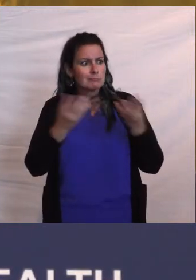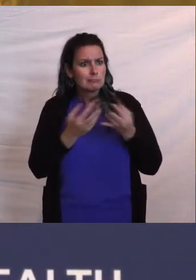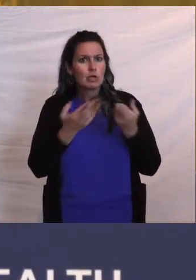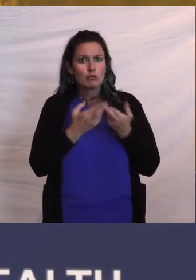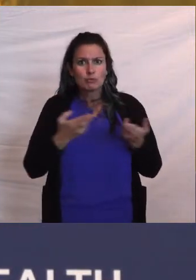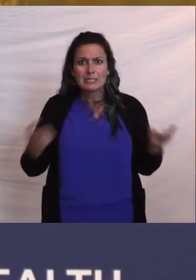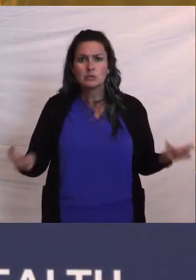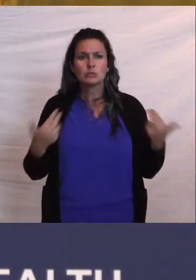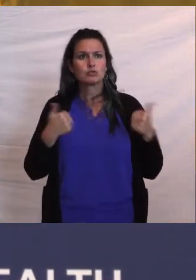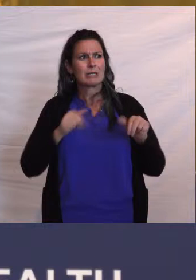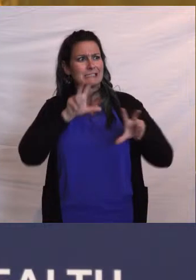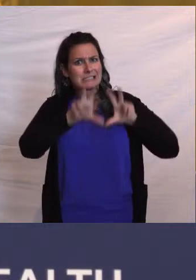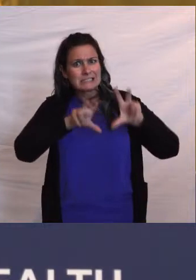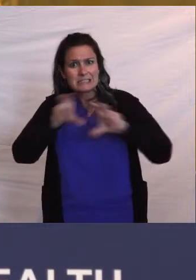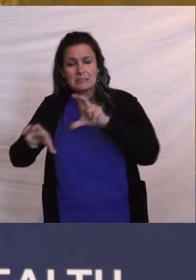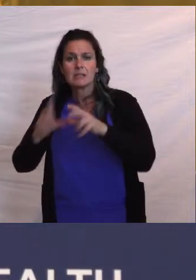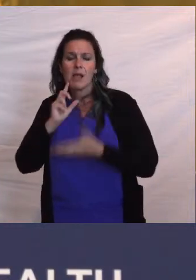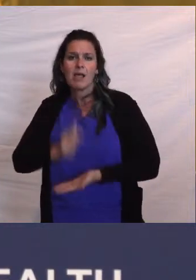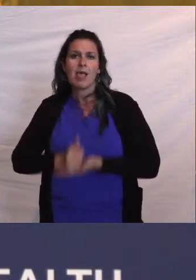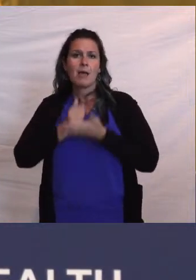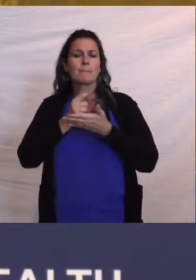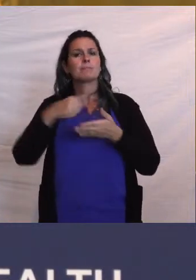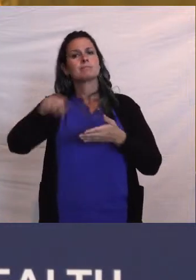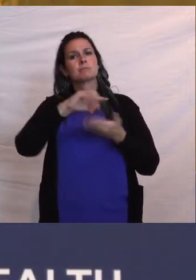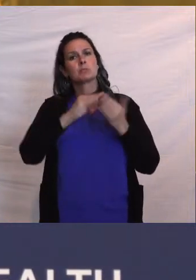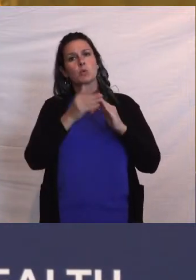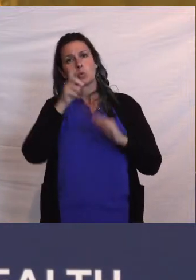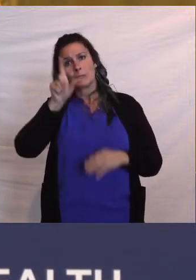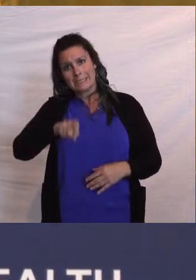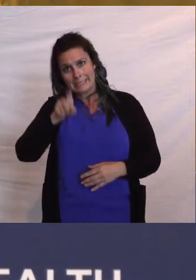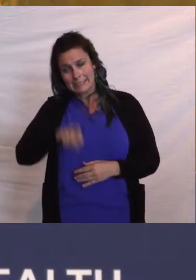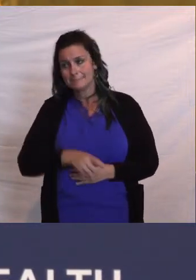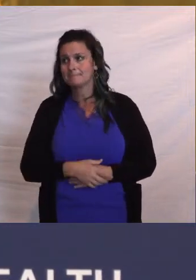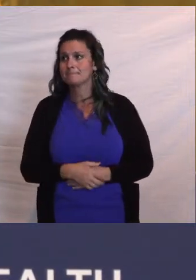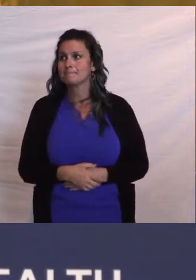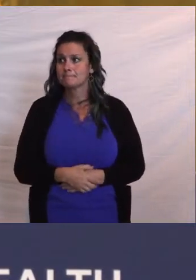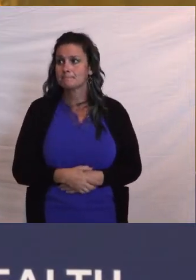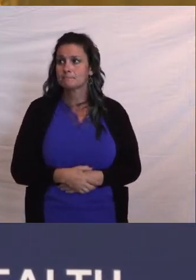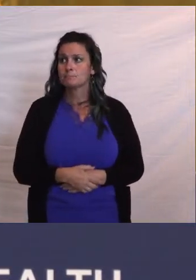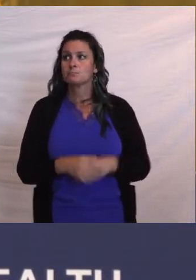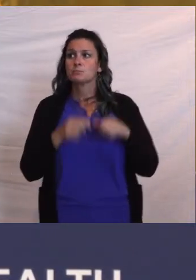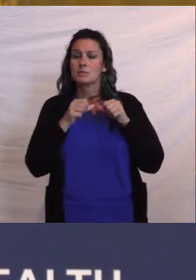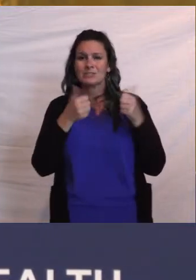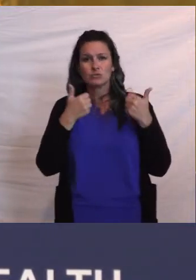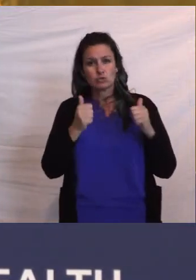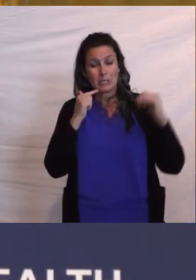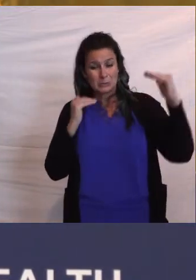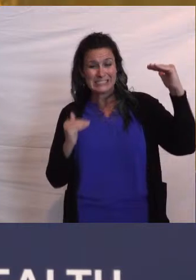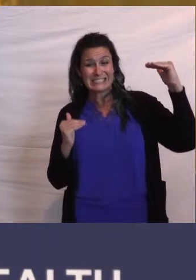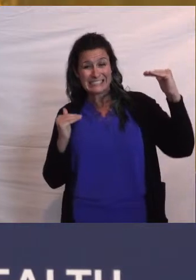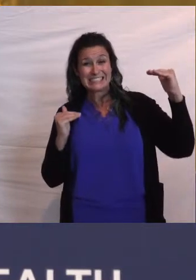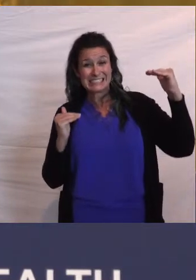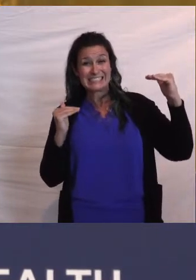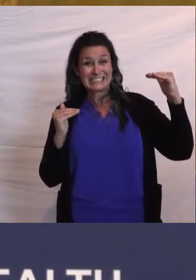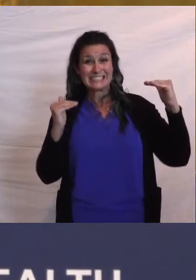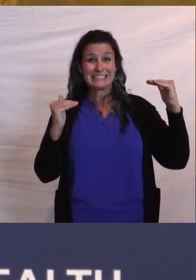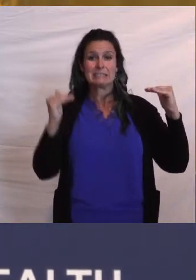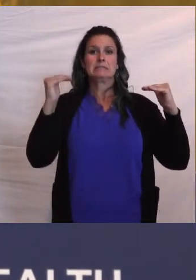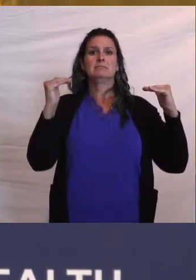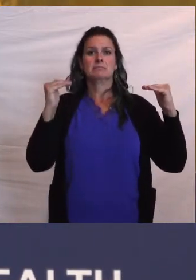we do into underserved communities and continue to try to move that needle in the